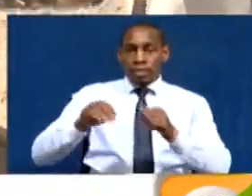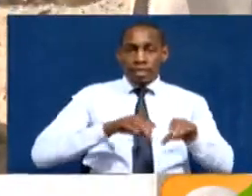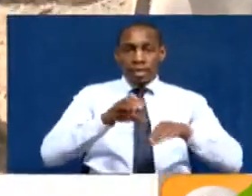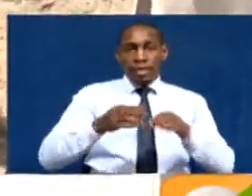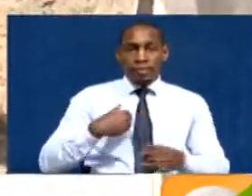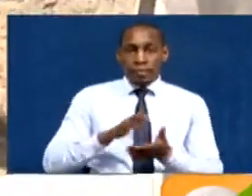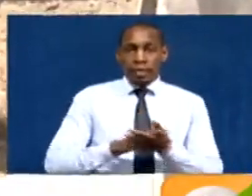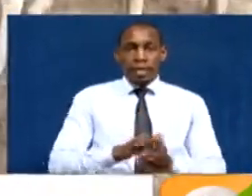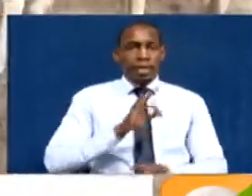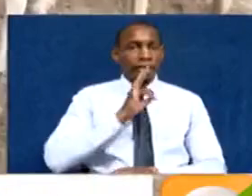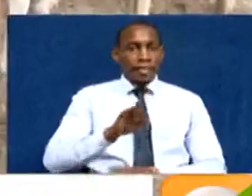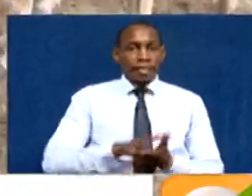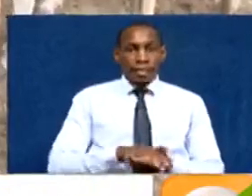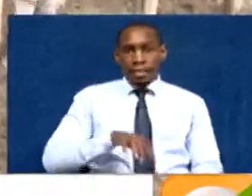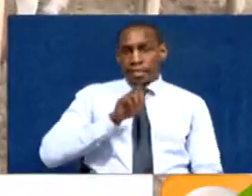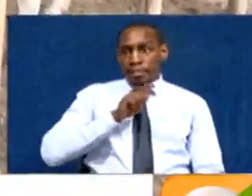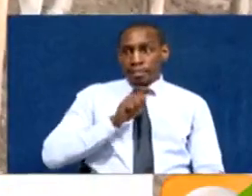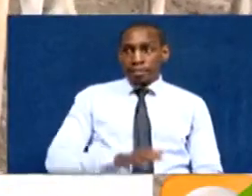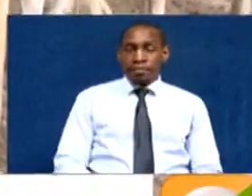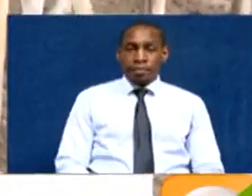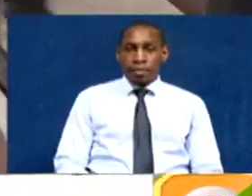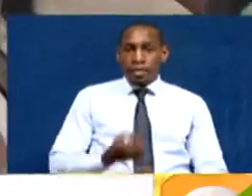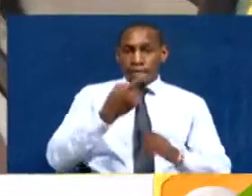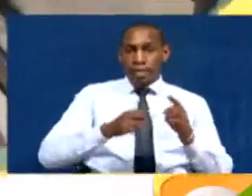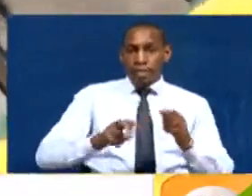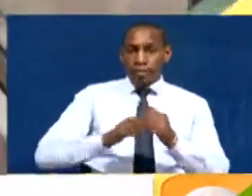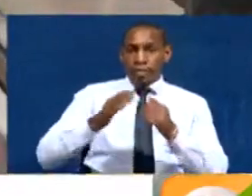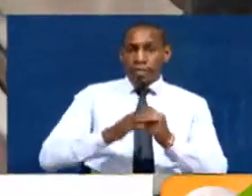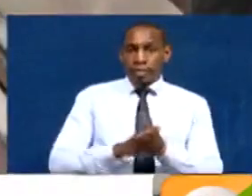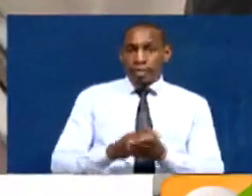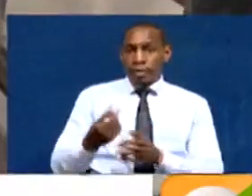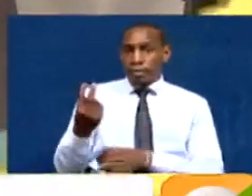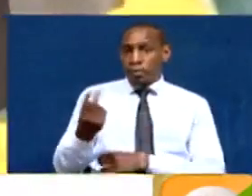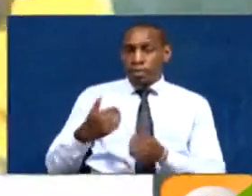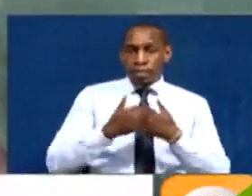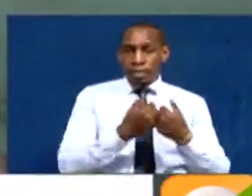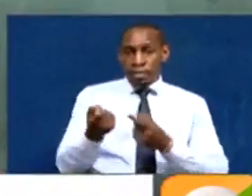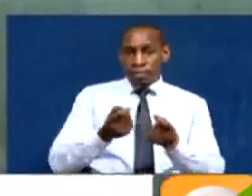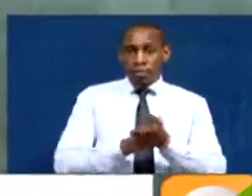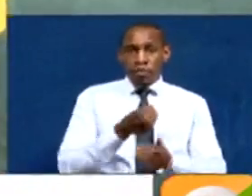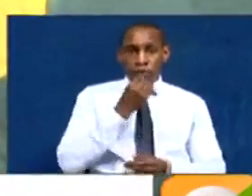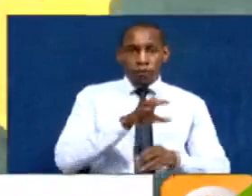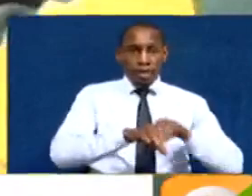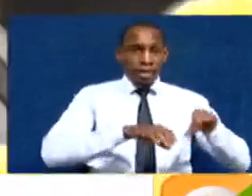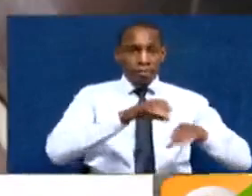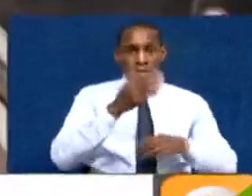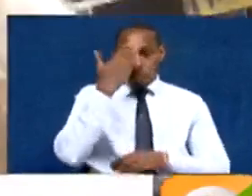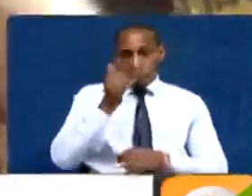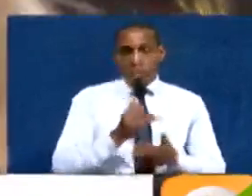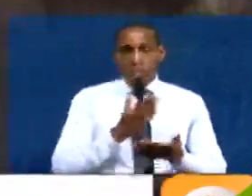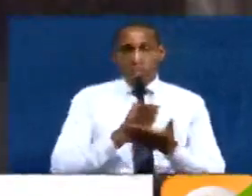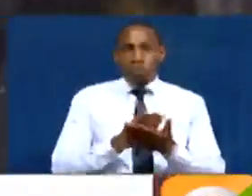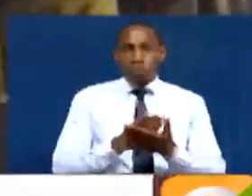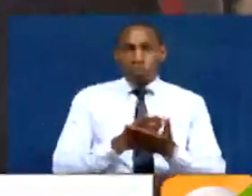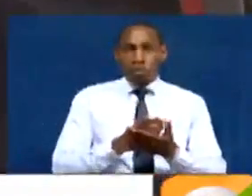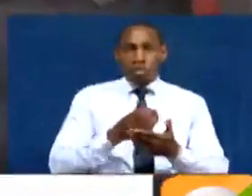cattle and about 300 kienyeji chicken. In 2019, Daniel and his wife struggled a bit in feeding their livestock as they faced